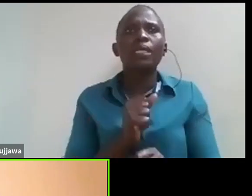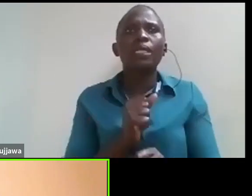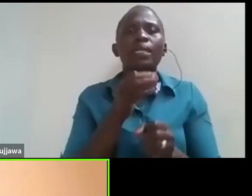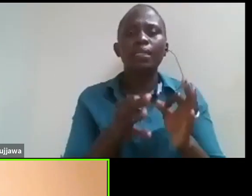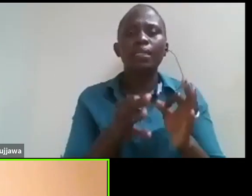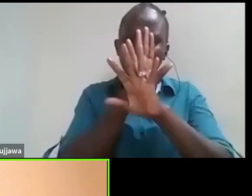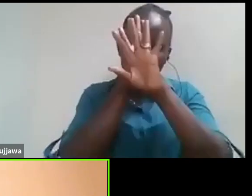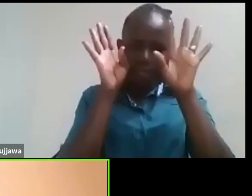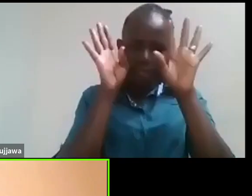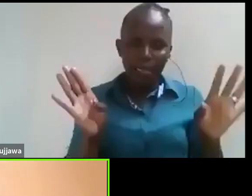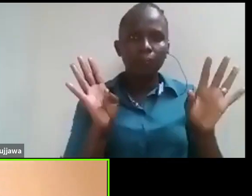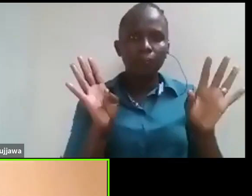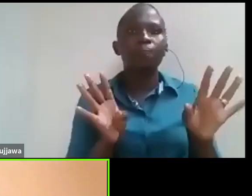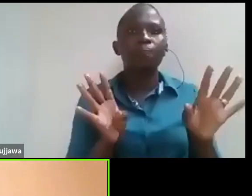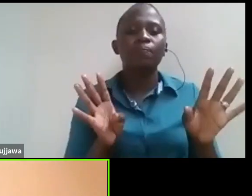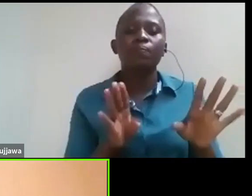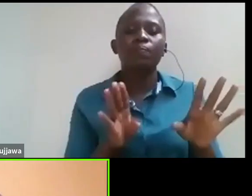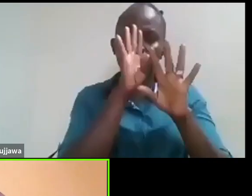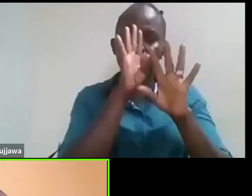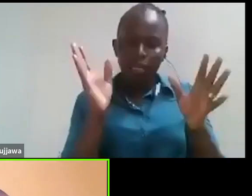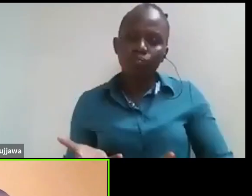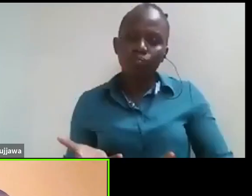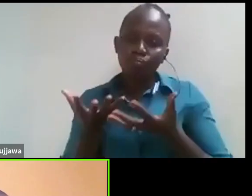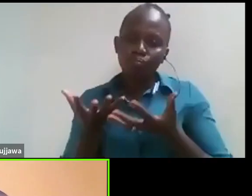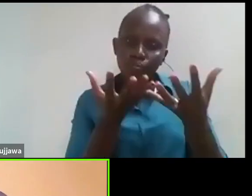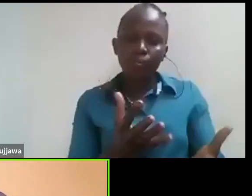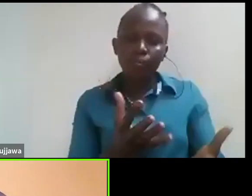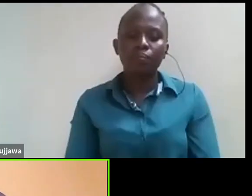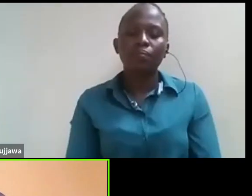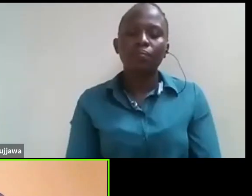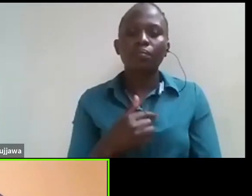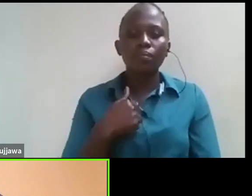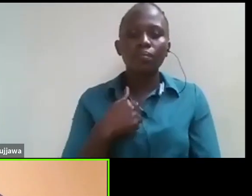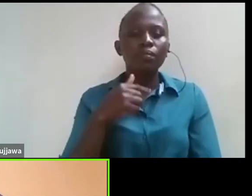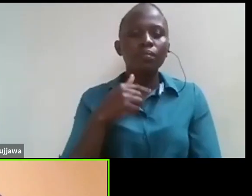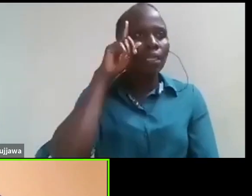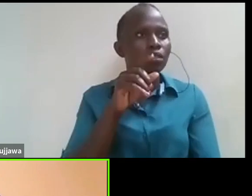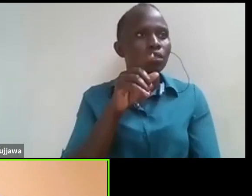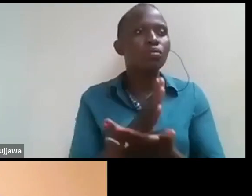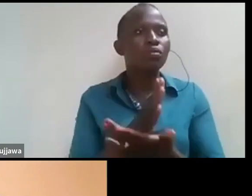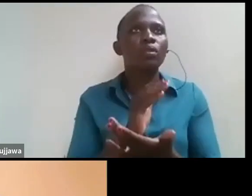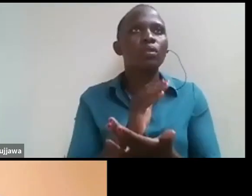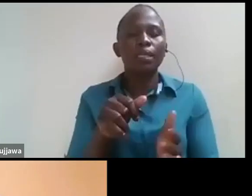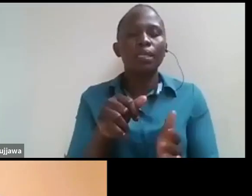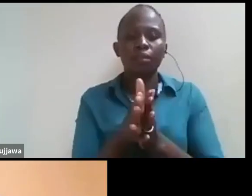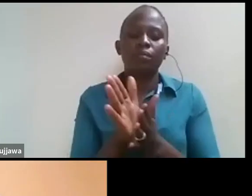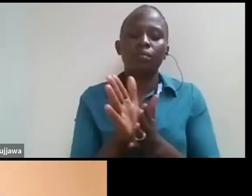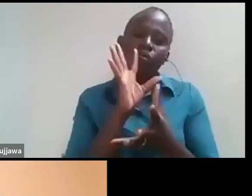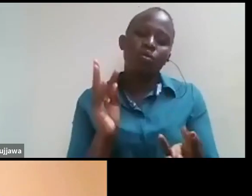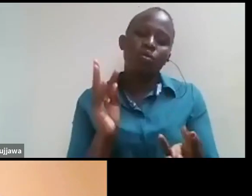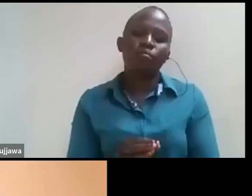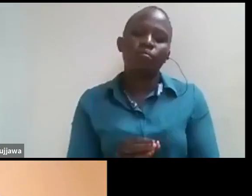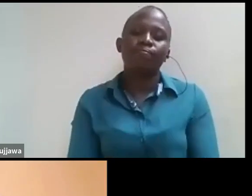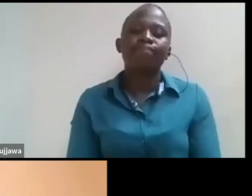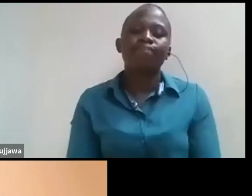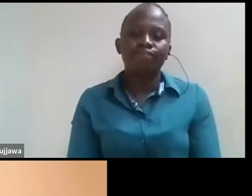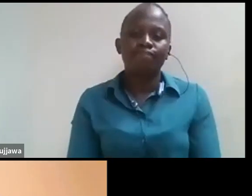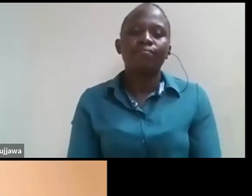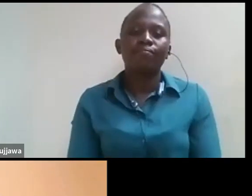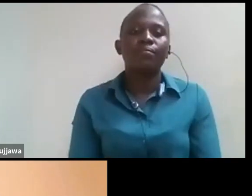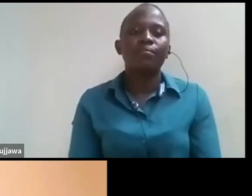board. So, and I think that should actually explain that, Dennis, yeah. Thank you very much. I'm going through some of the questions